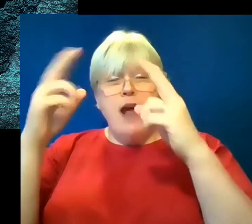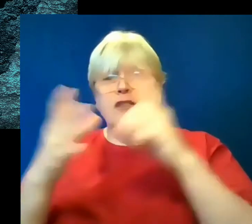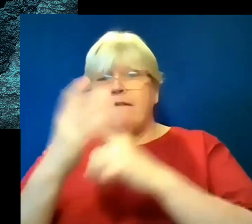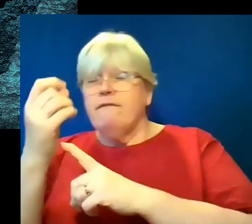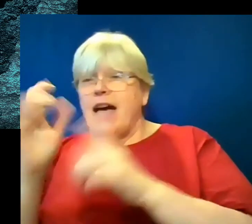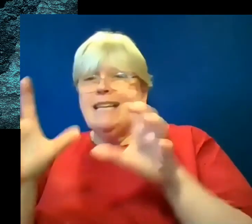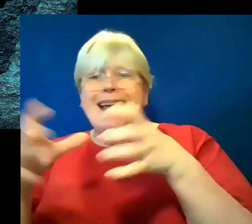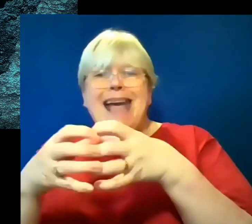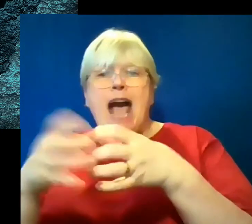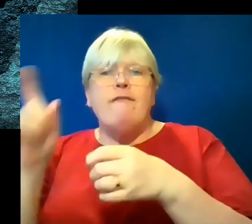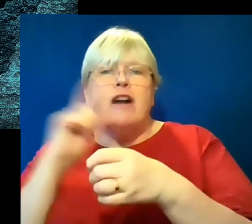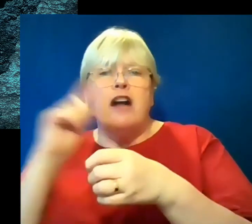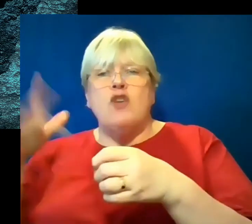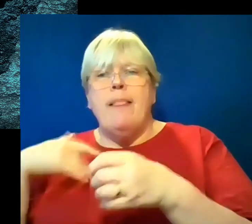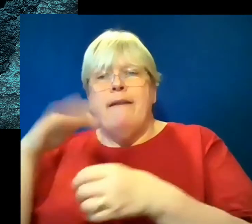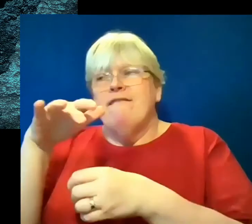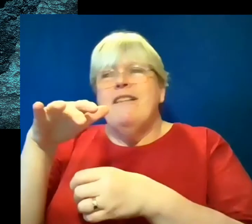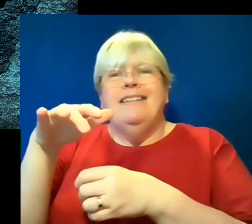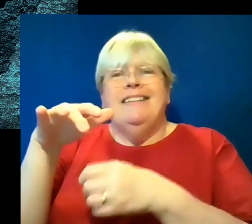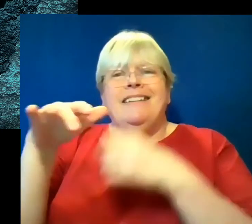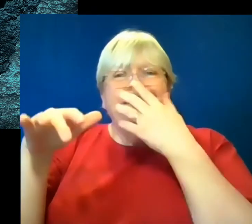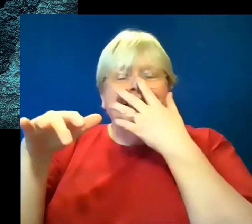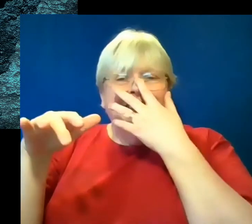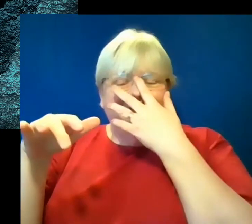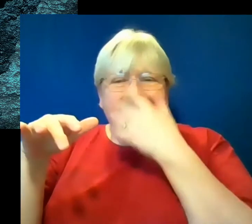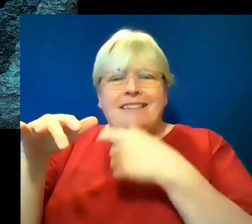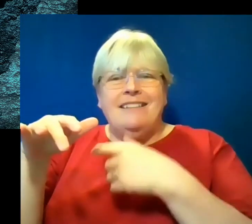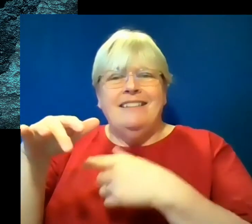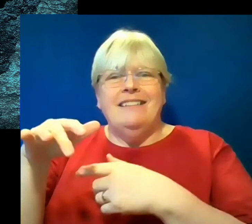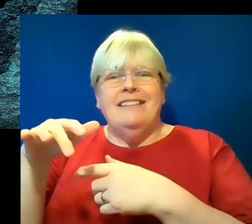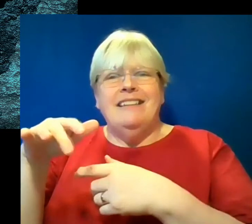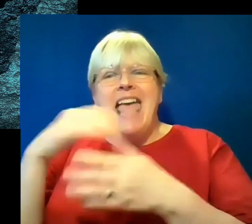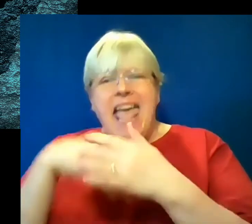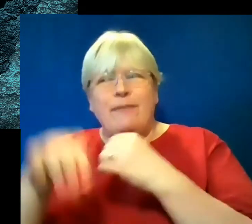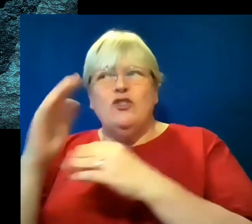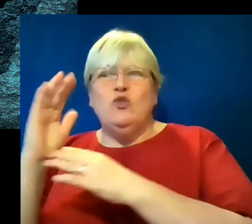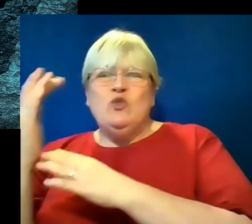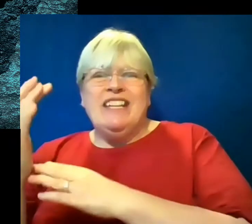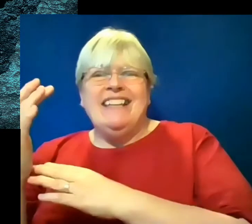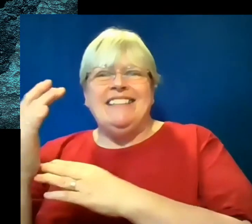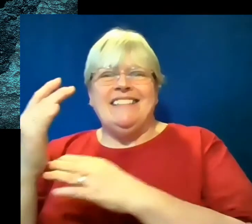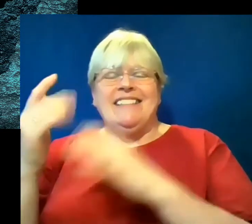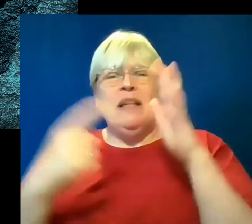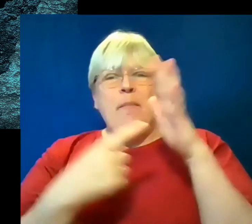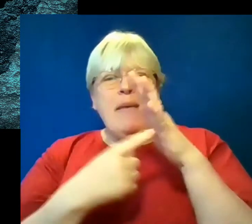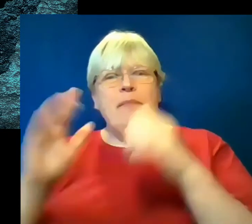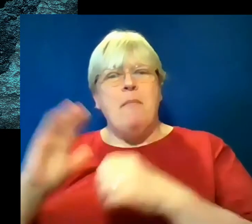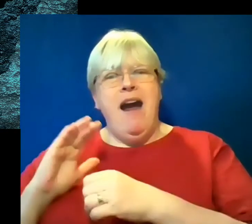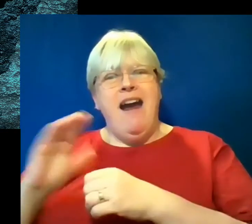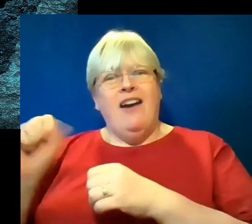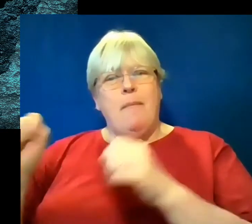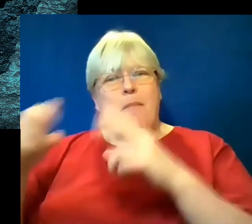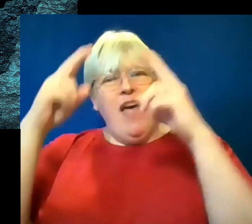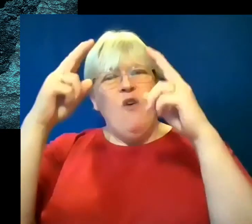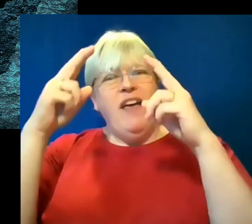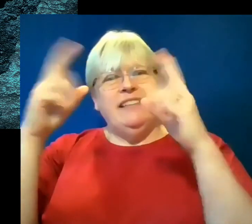of girls who live wild, quite ruthless lives in the trees in one of the main parks of the city.